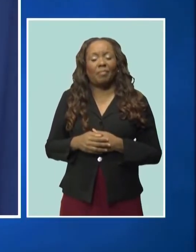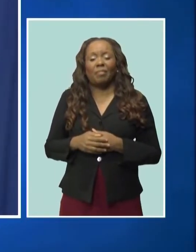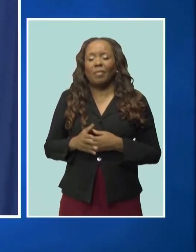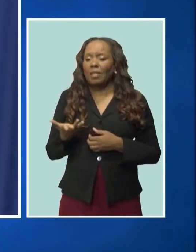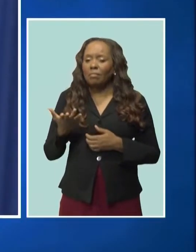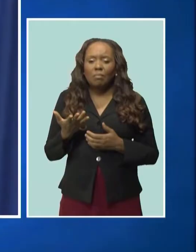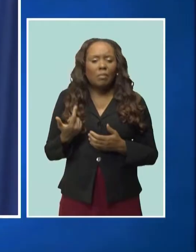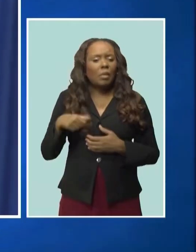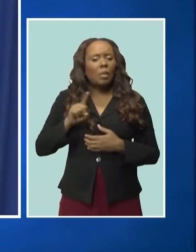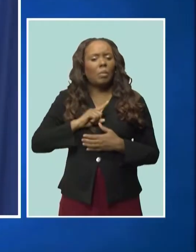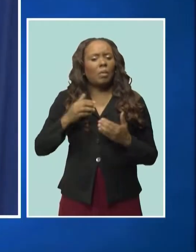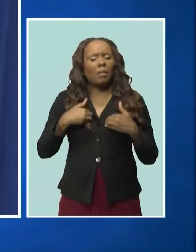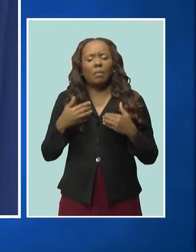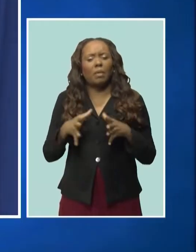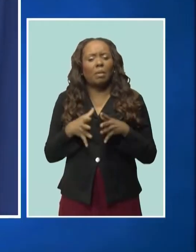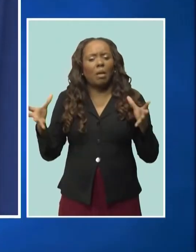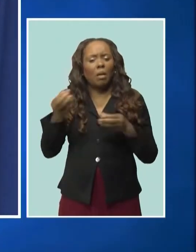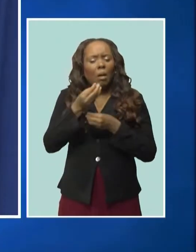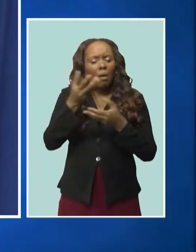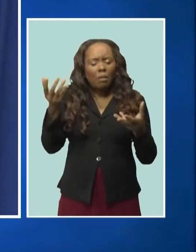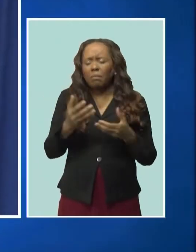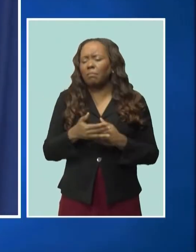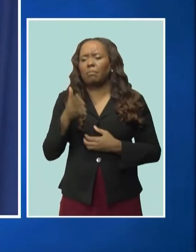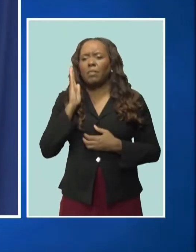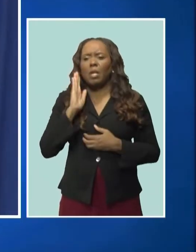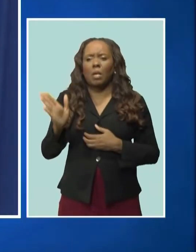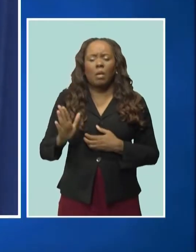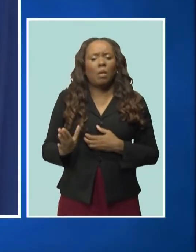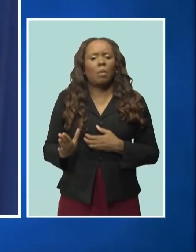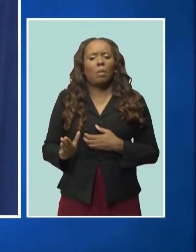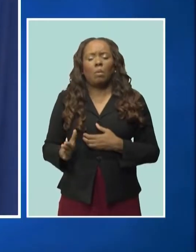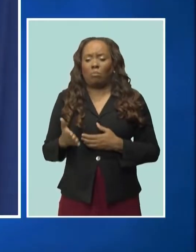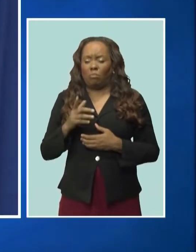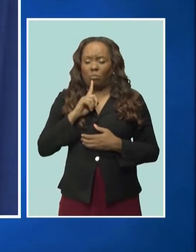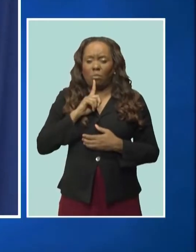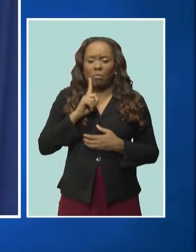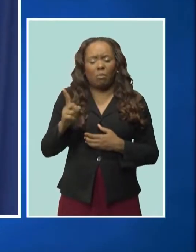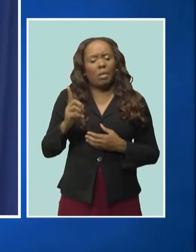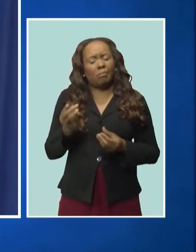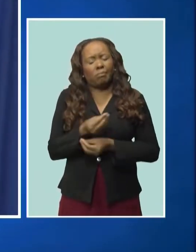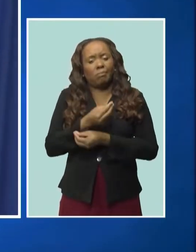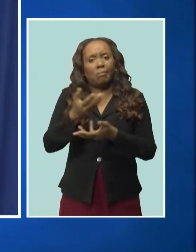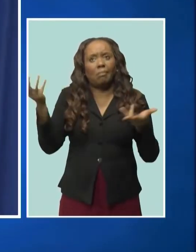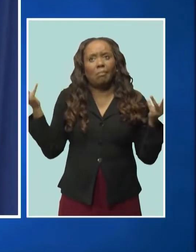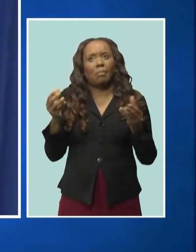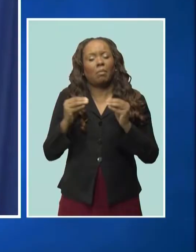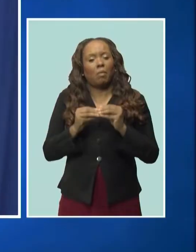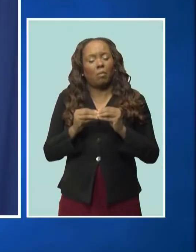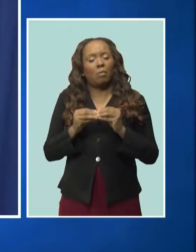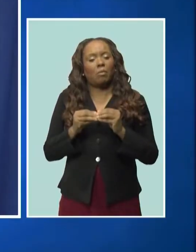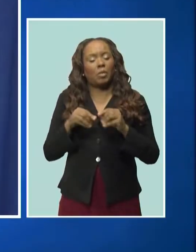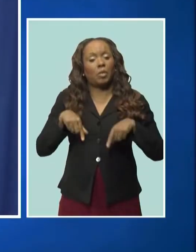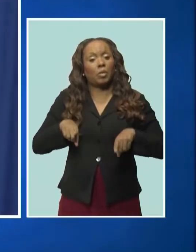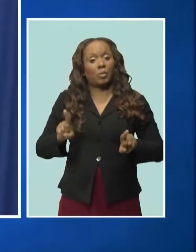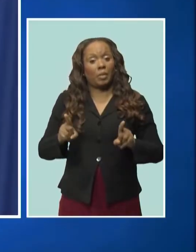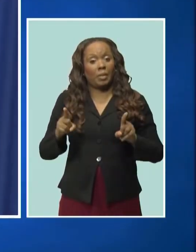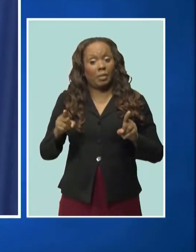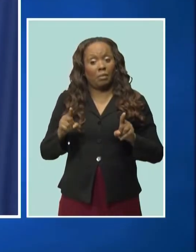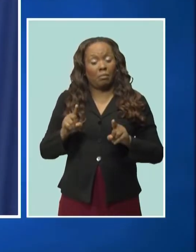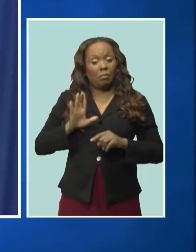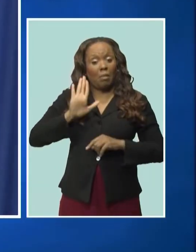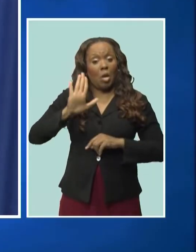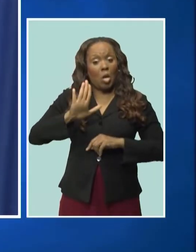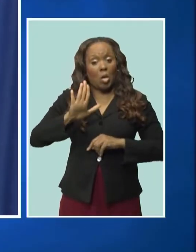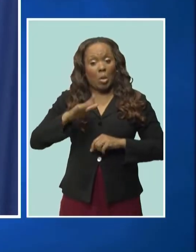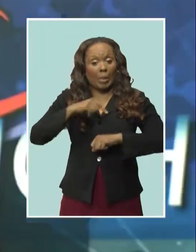what we have to offer, and we will continue to expand upon this offering during your stay and over the next